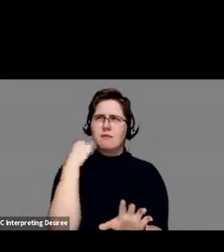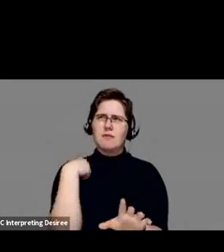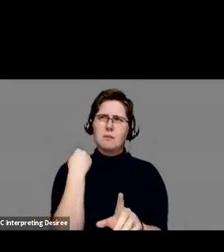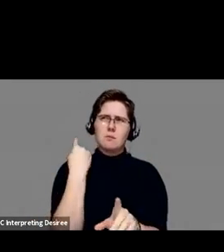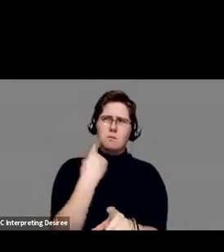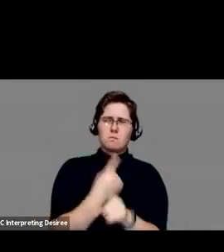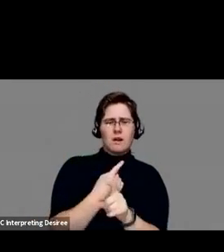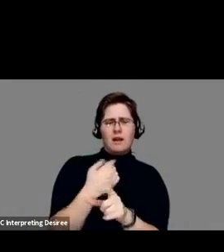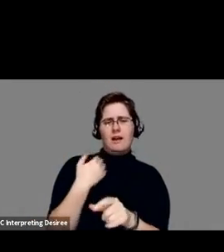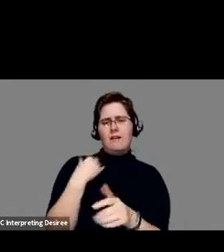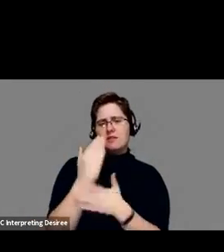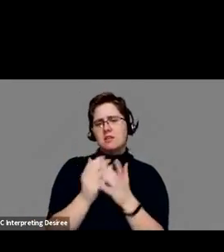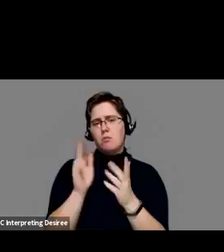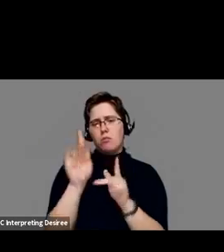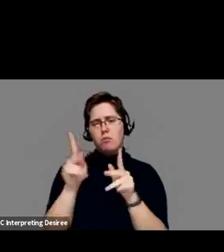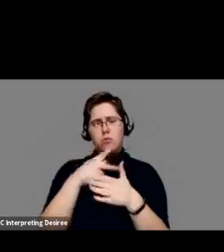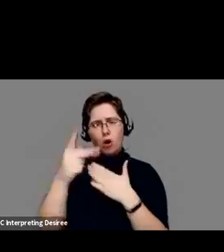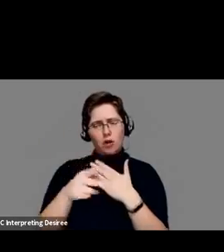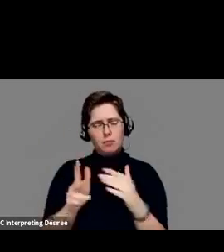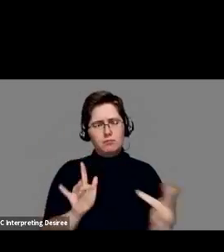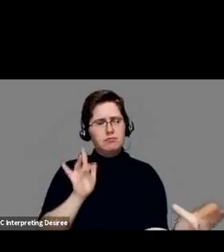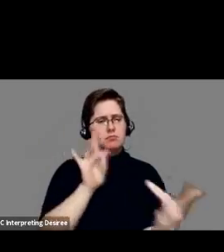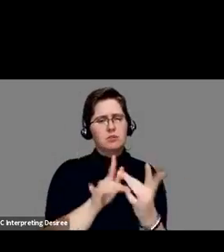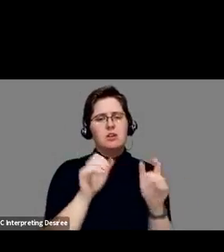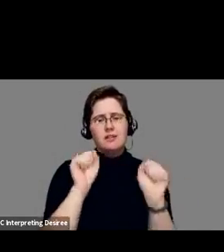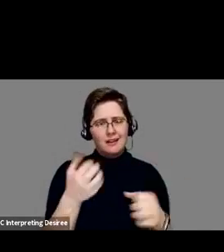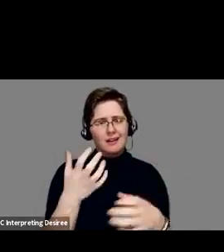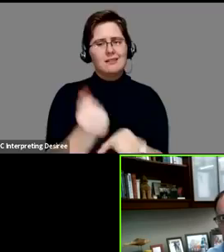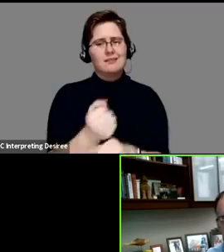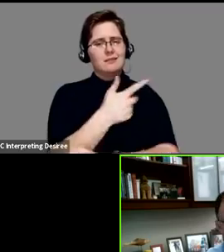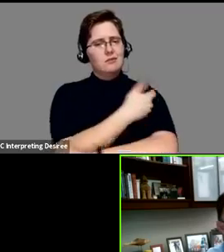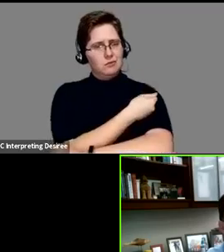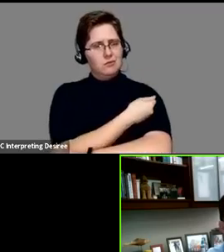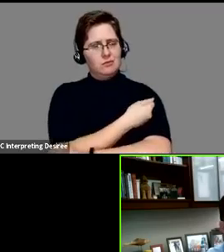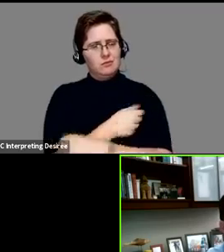has some outreach programs where you can get a flu shot too.